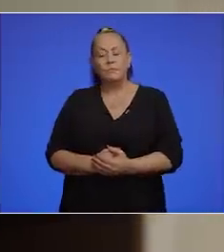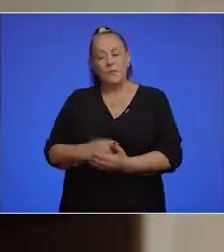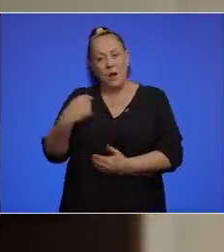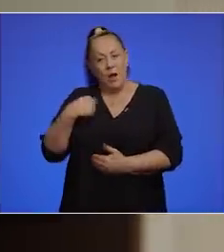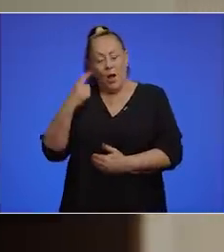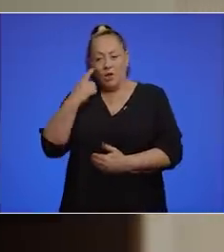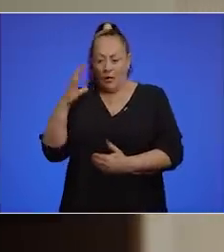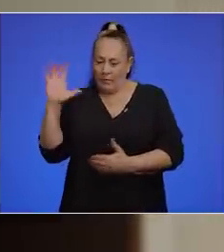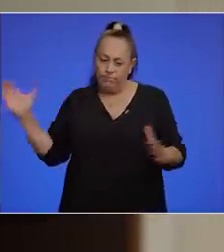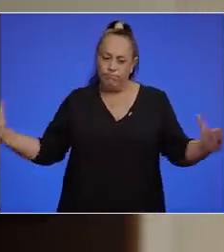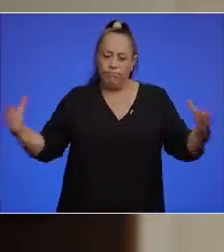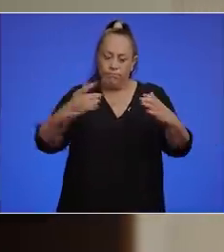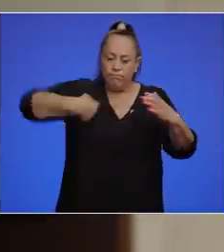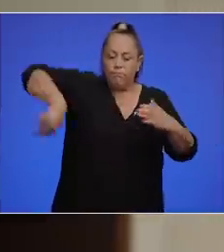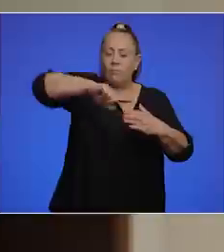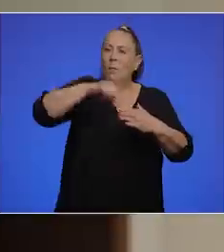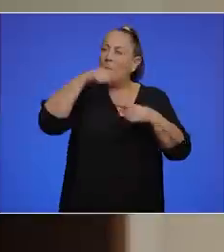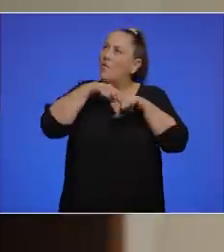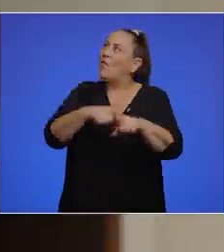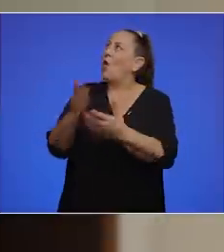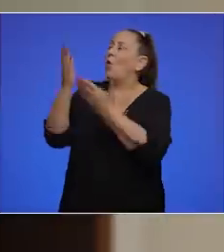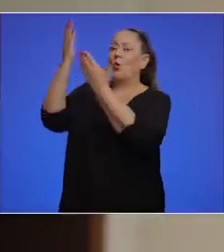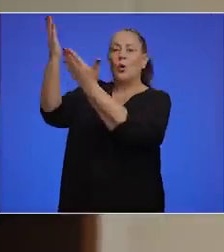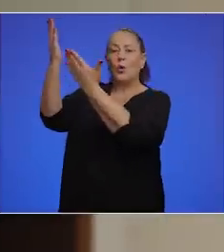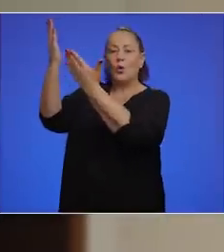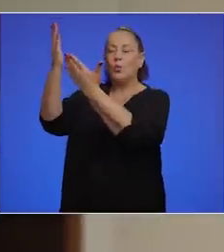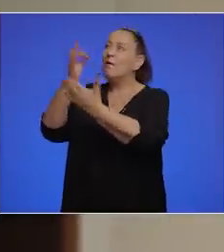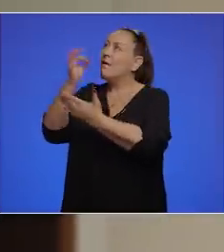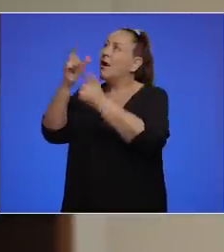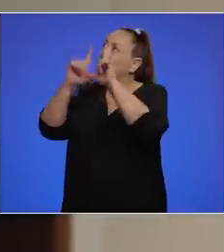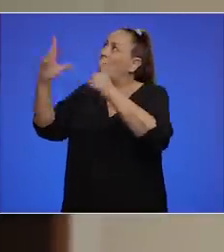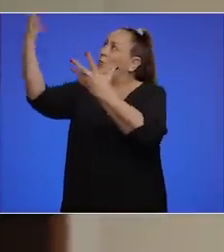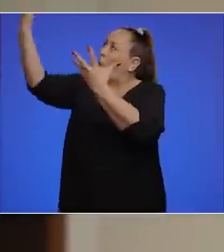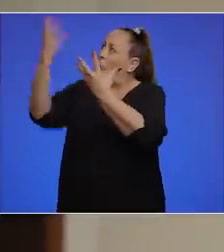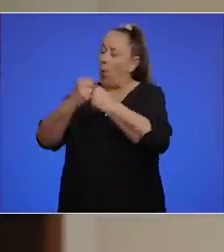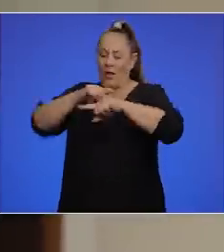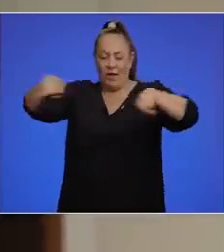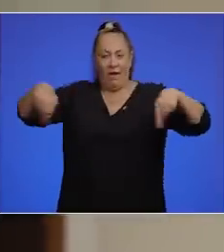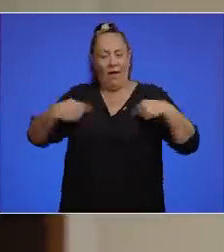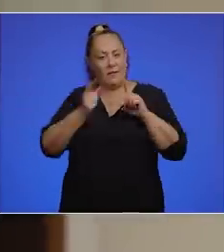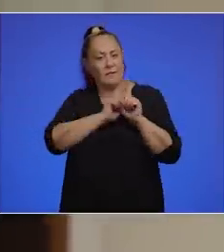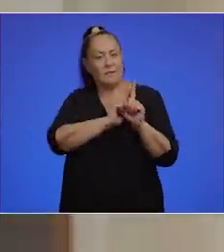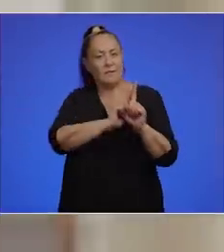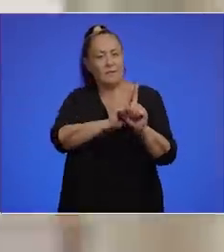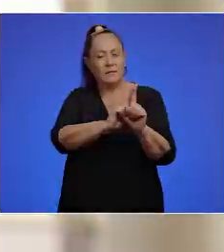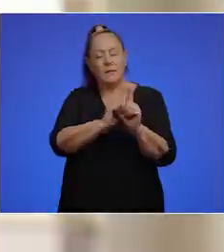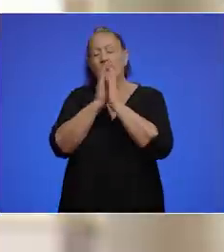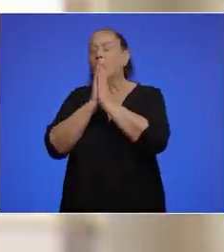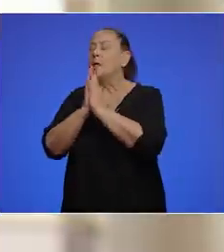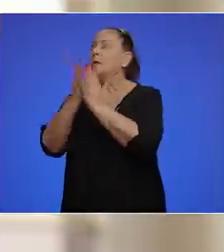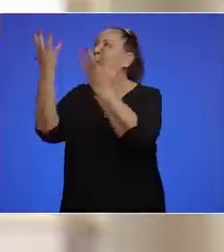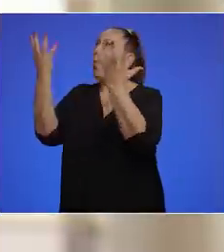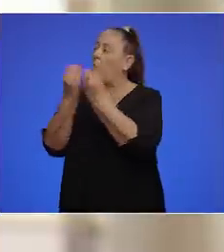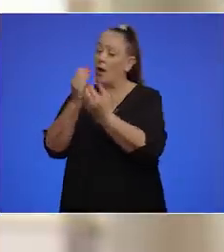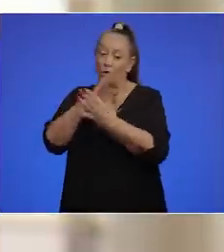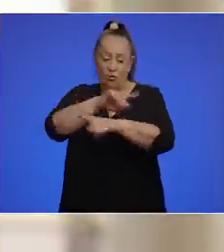have indeed won your favour, Lord, he said, let my Lord come with us, I beg. True,